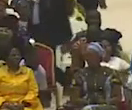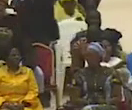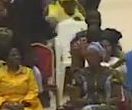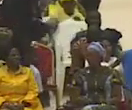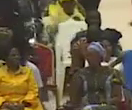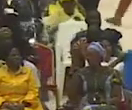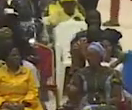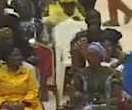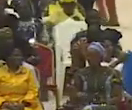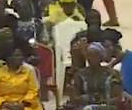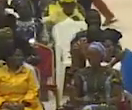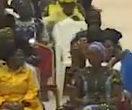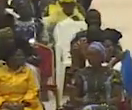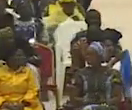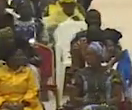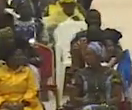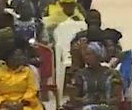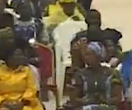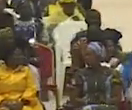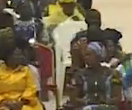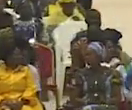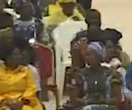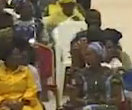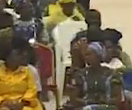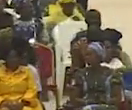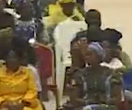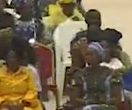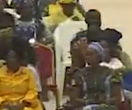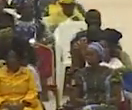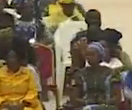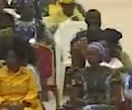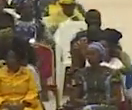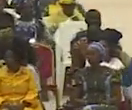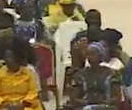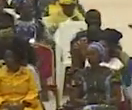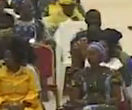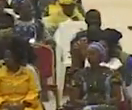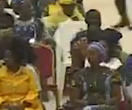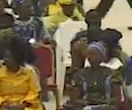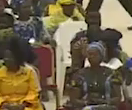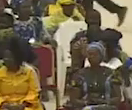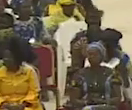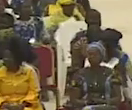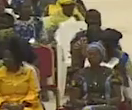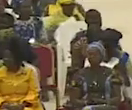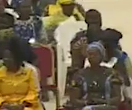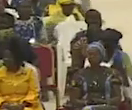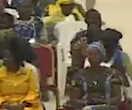Thank you.